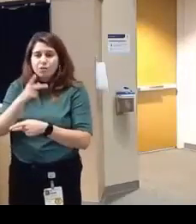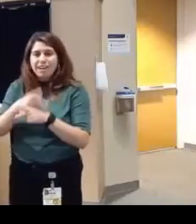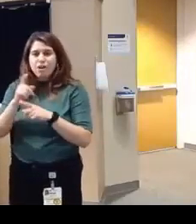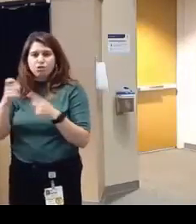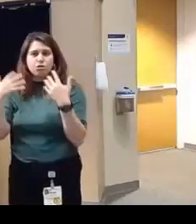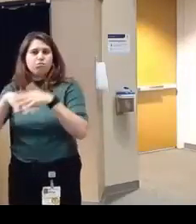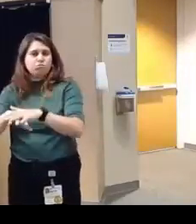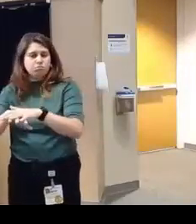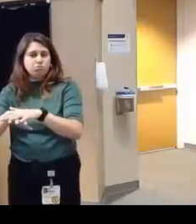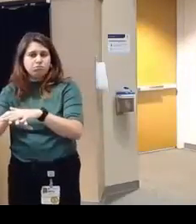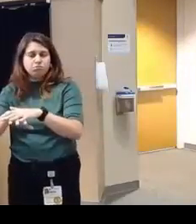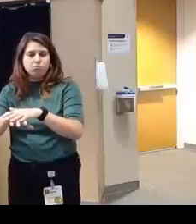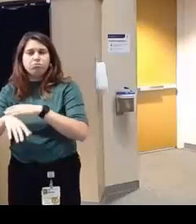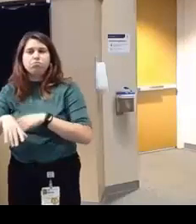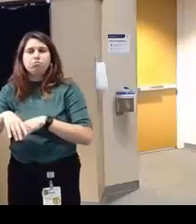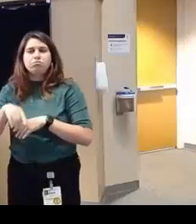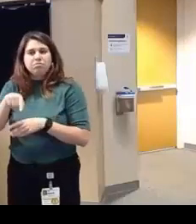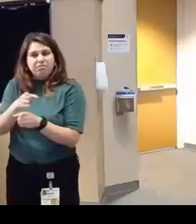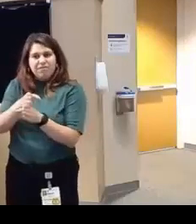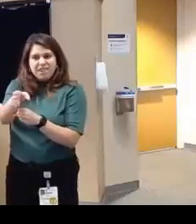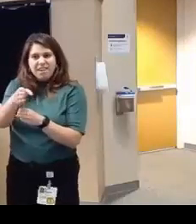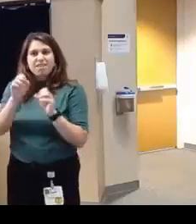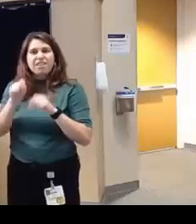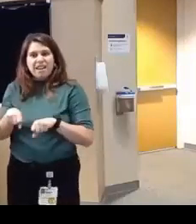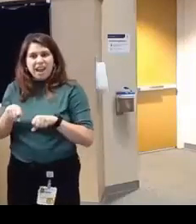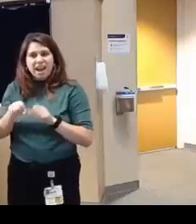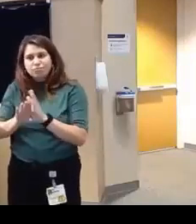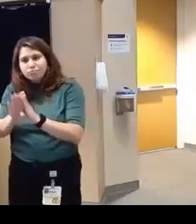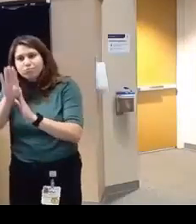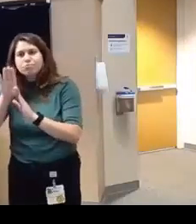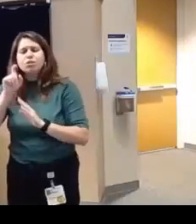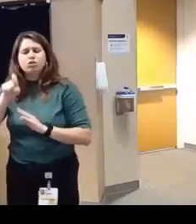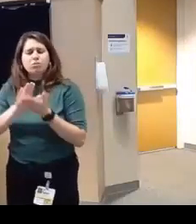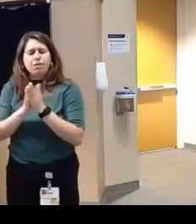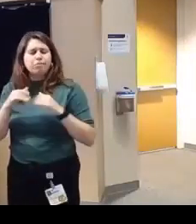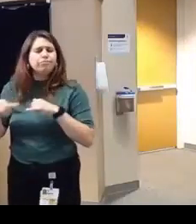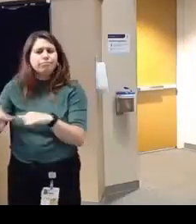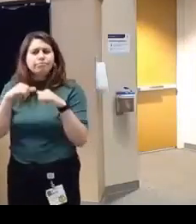care, and that this is a field that can evolve and that should be standards